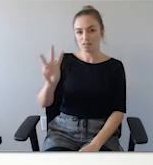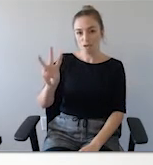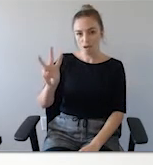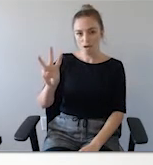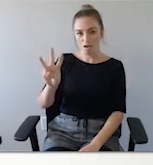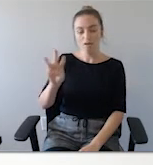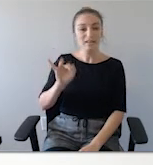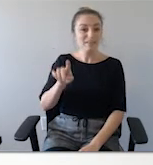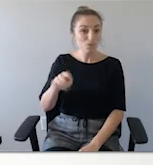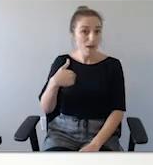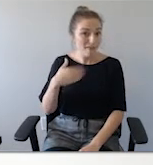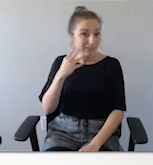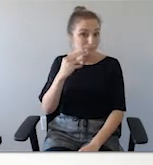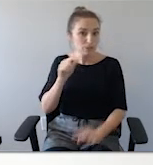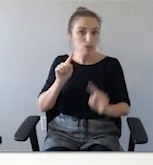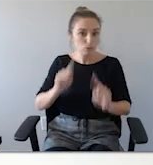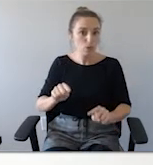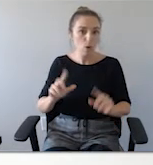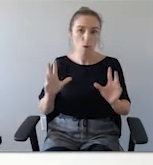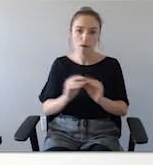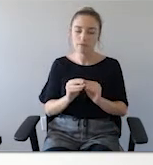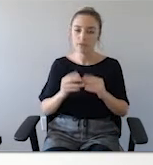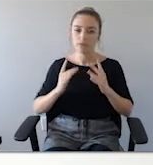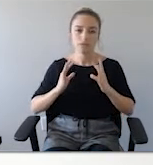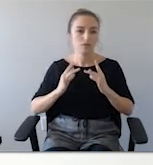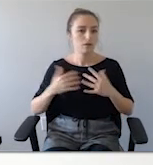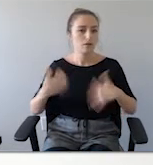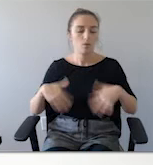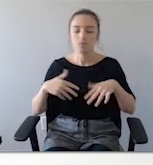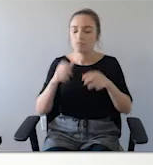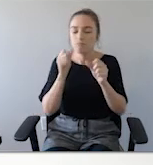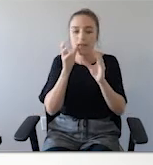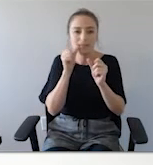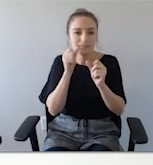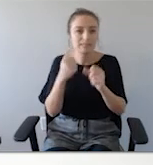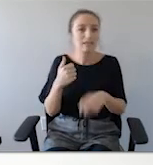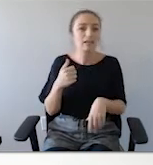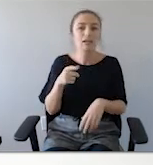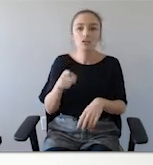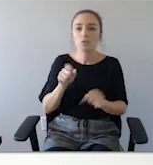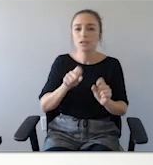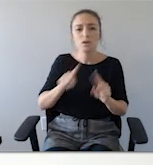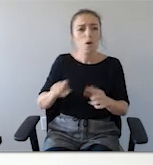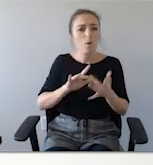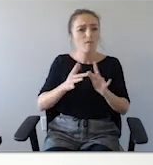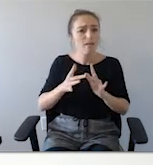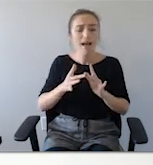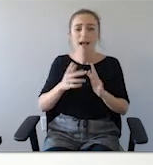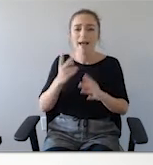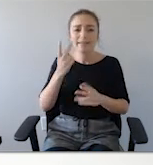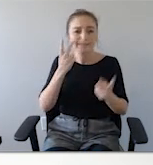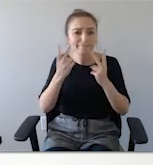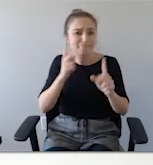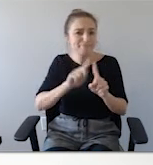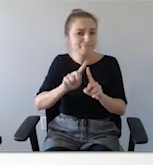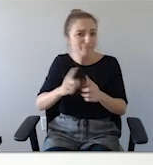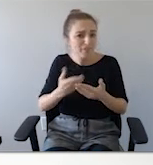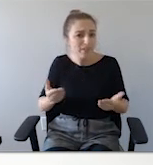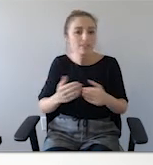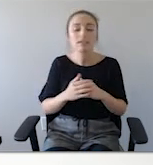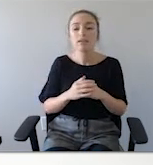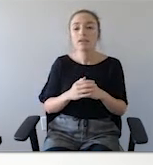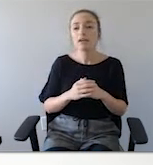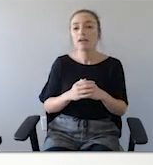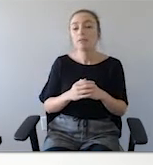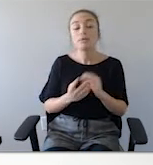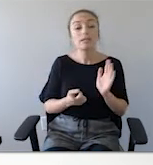amazing. You could look at rightslaw.com and check out his stuff. He's an attorney. He's really great. Sometimes you could get, because sometimes